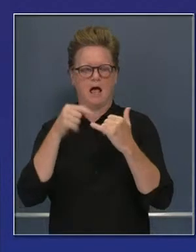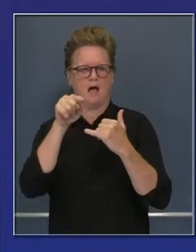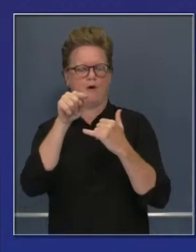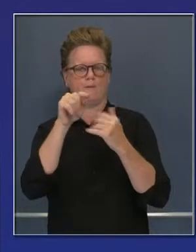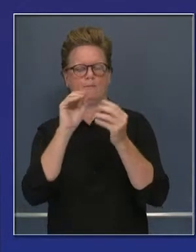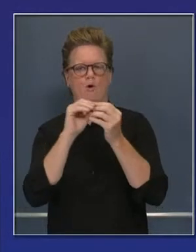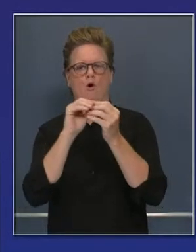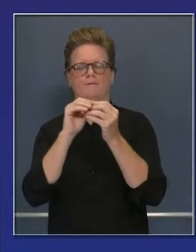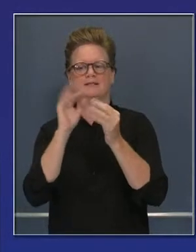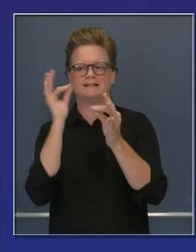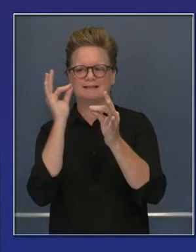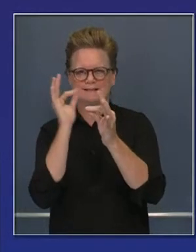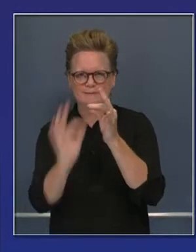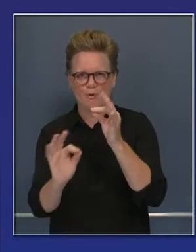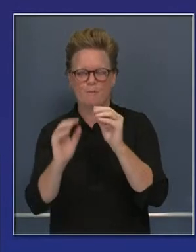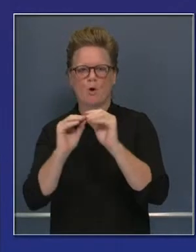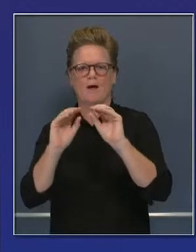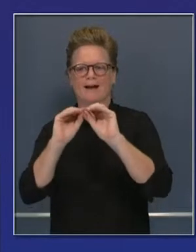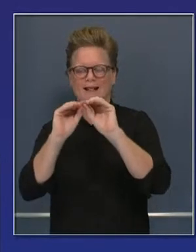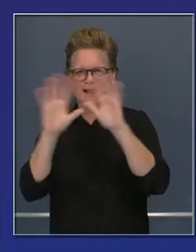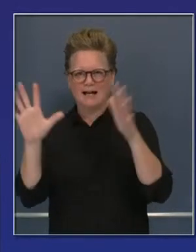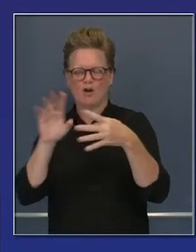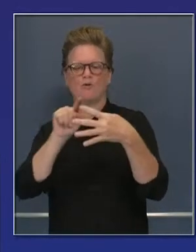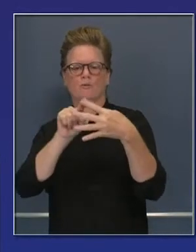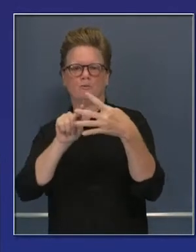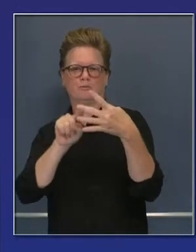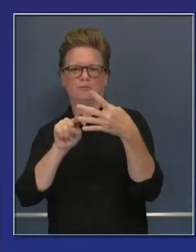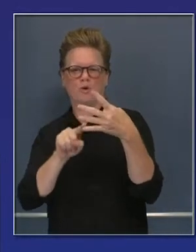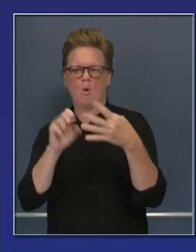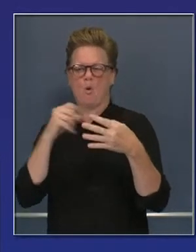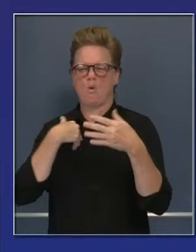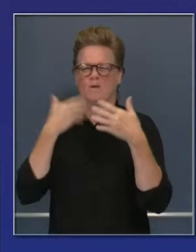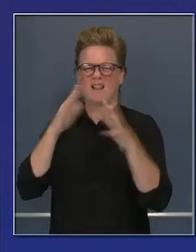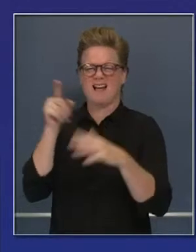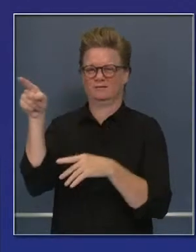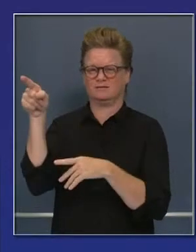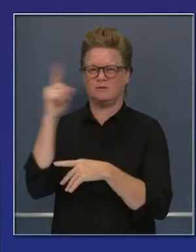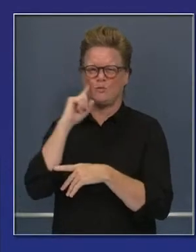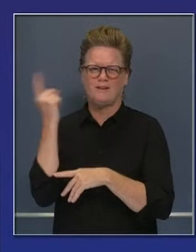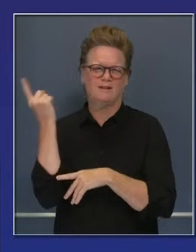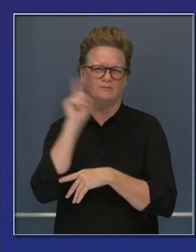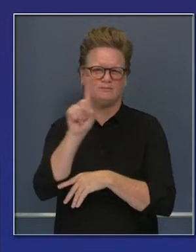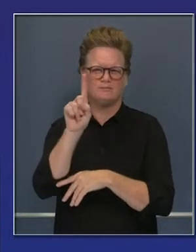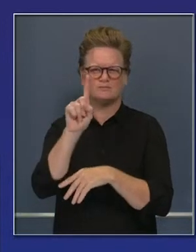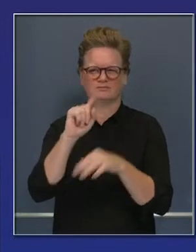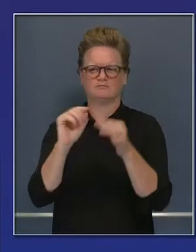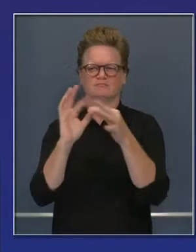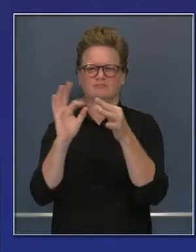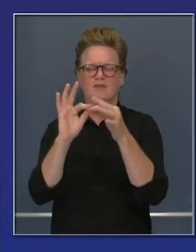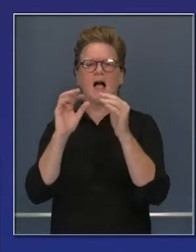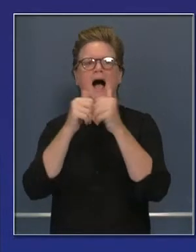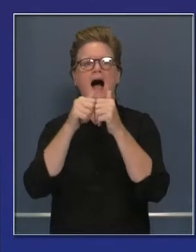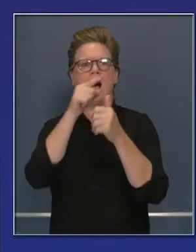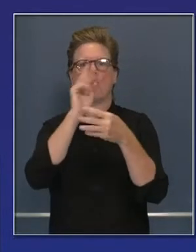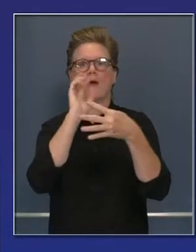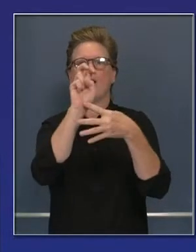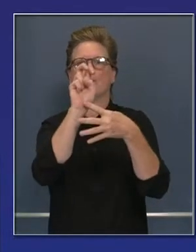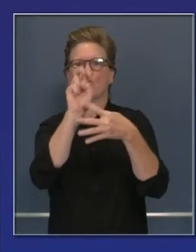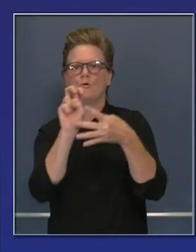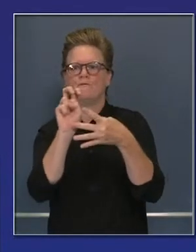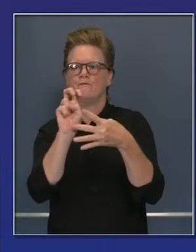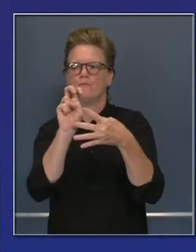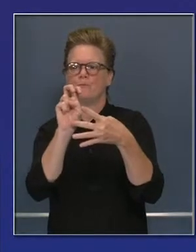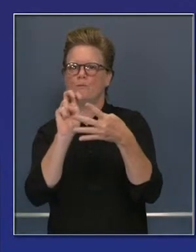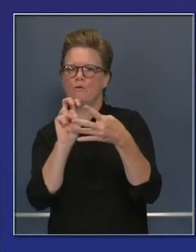will explain here as he also updates you, as he will start doing every Tuesday on